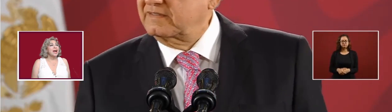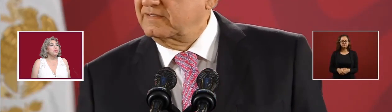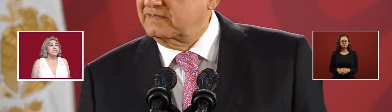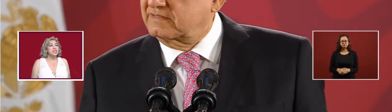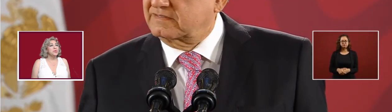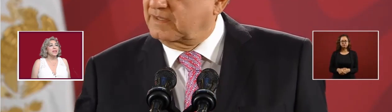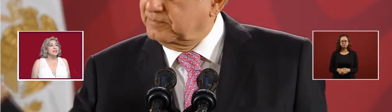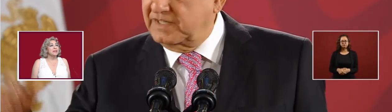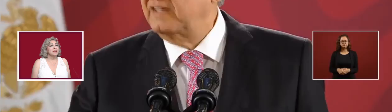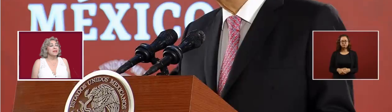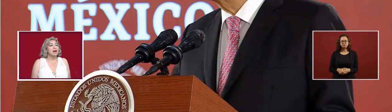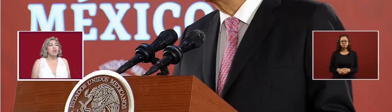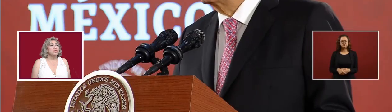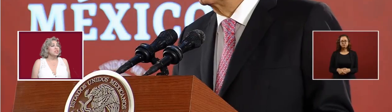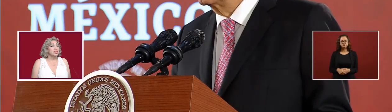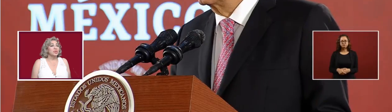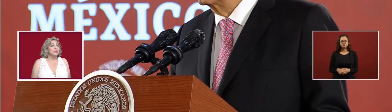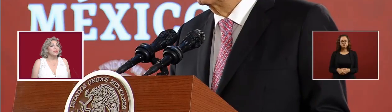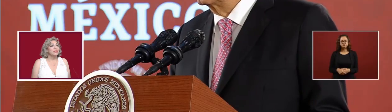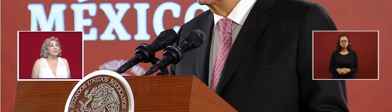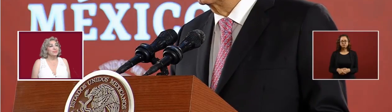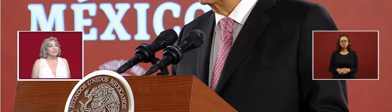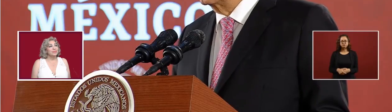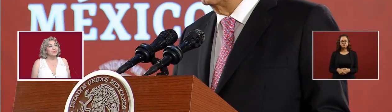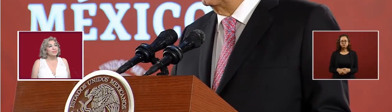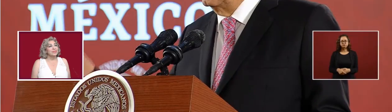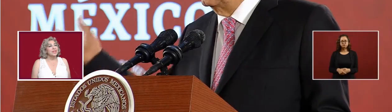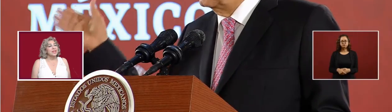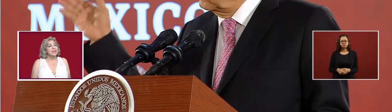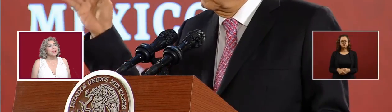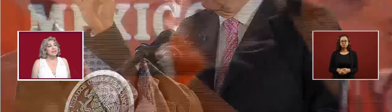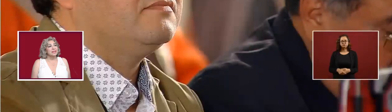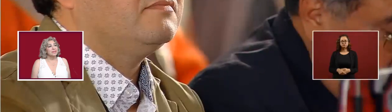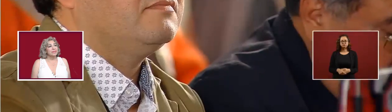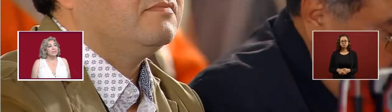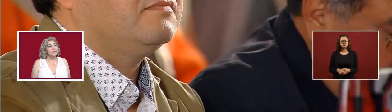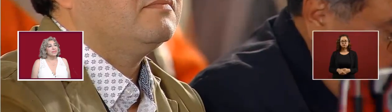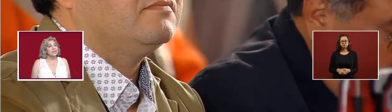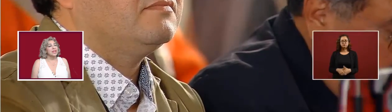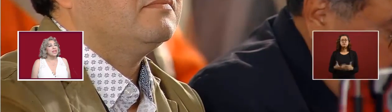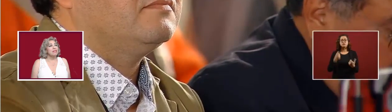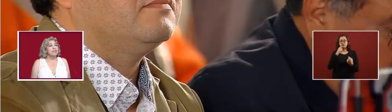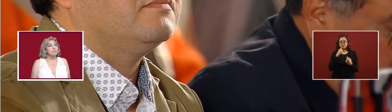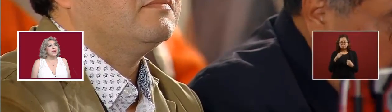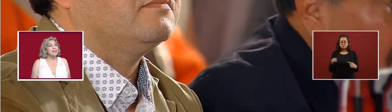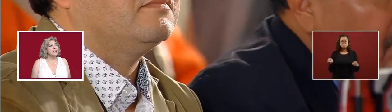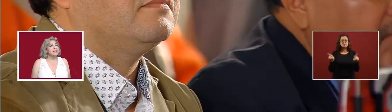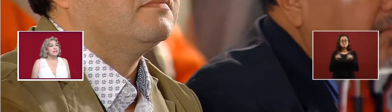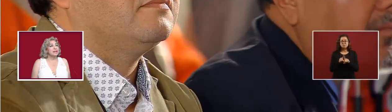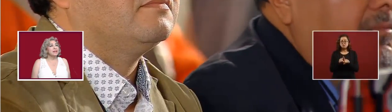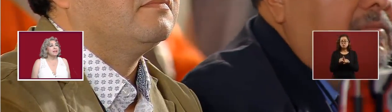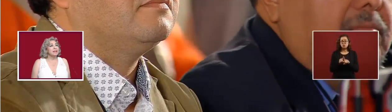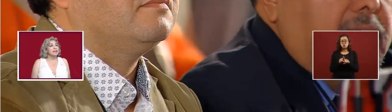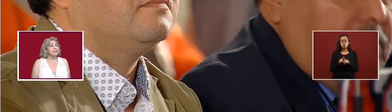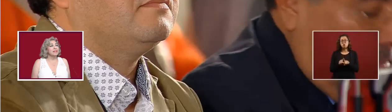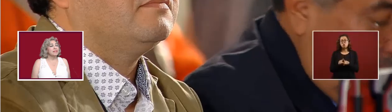I would do it also if it meant,